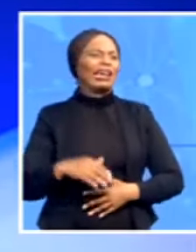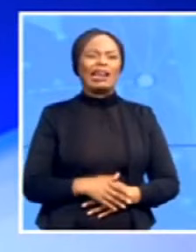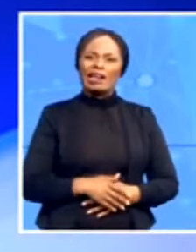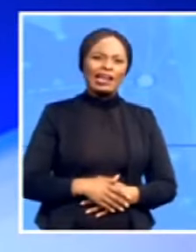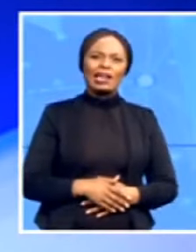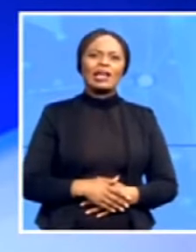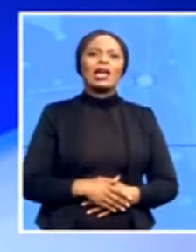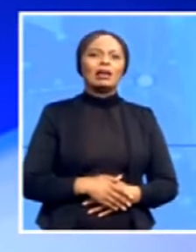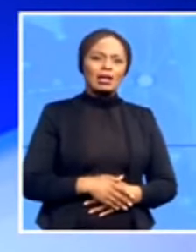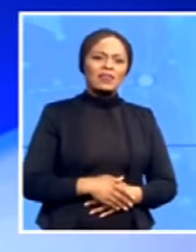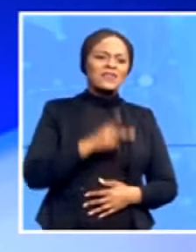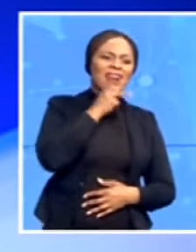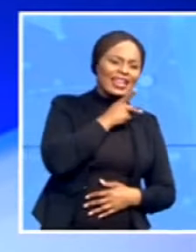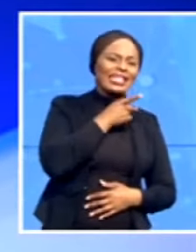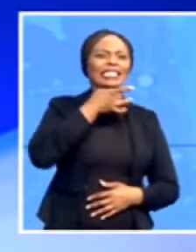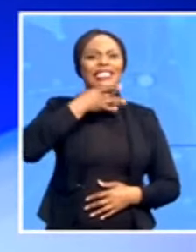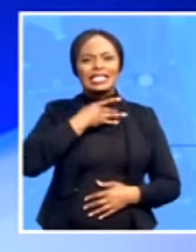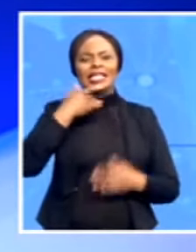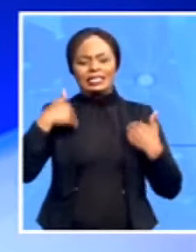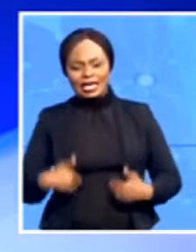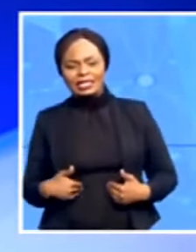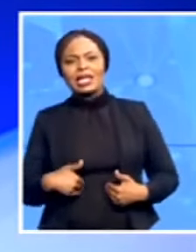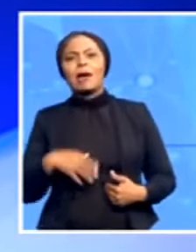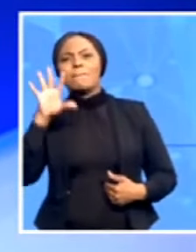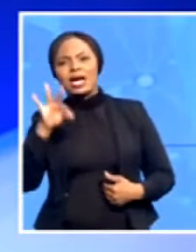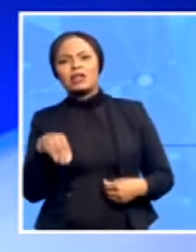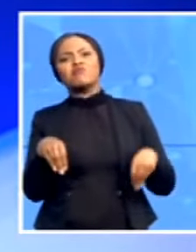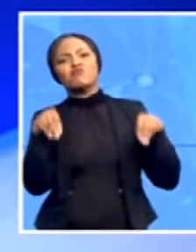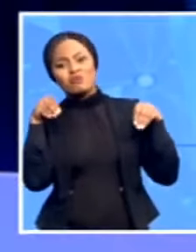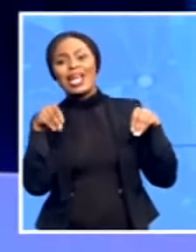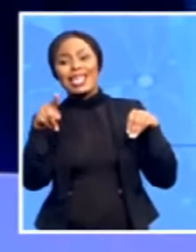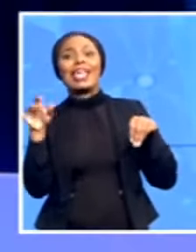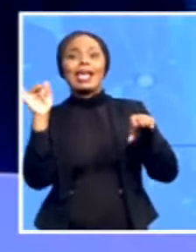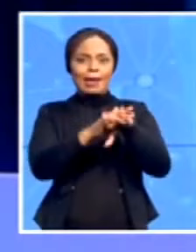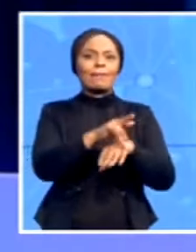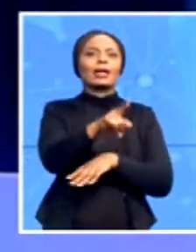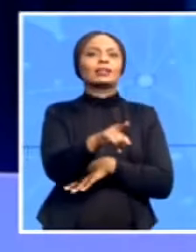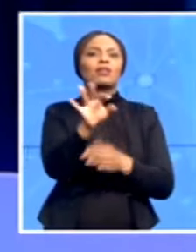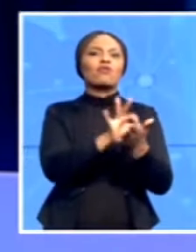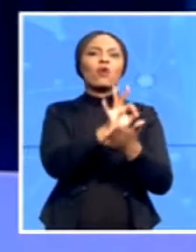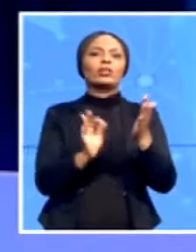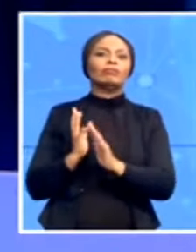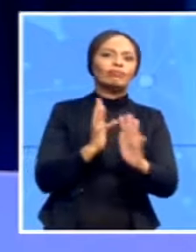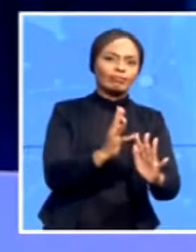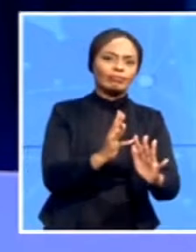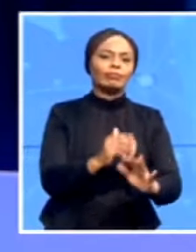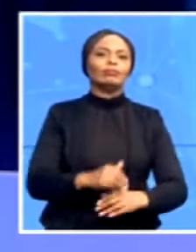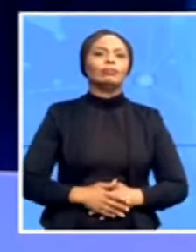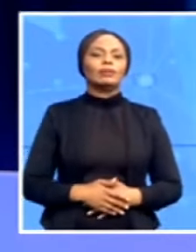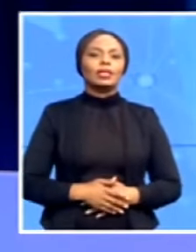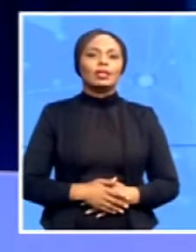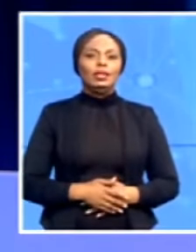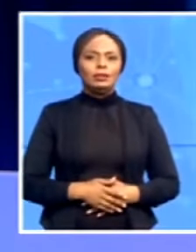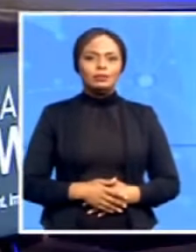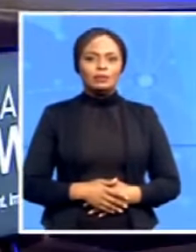a disruptive element in terms of the voter turnout. Yeah. Tselane, thank you very much indeed, as always